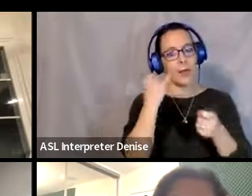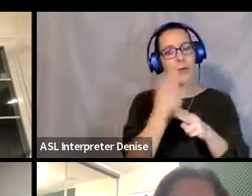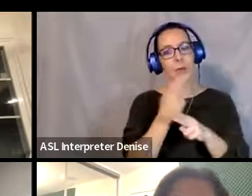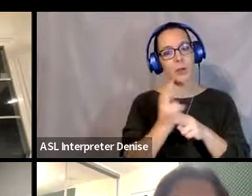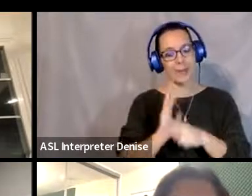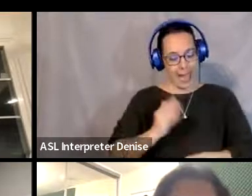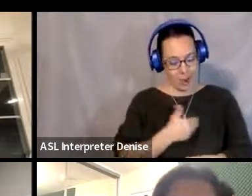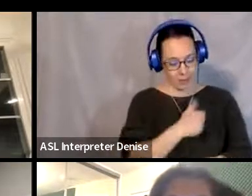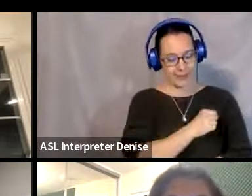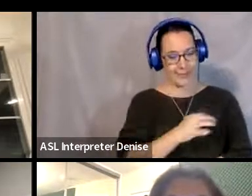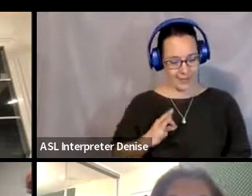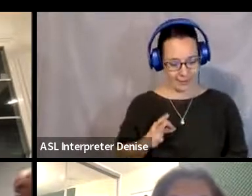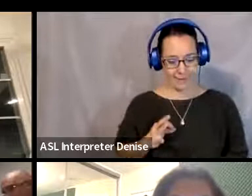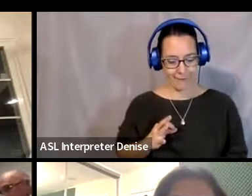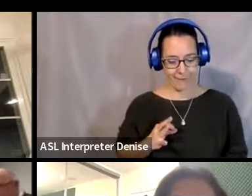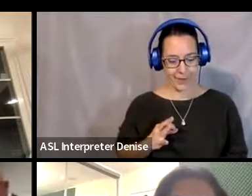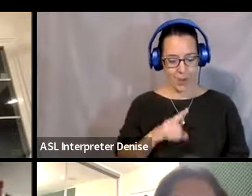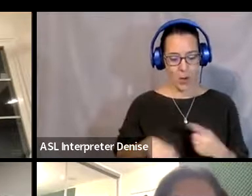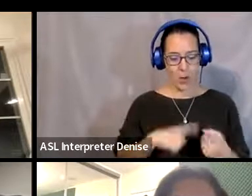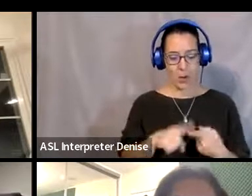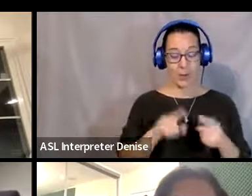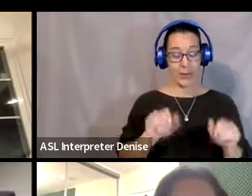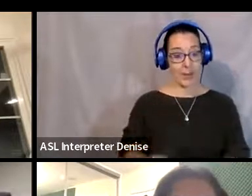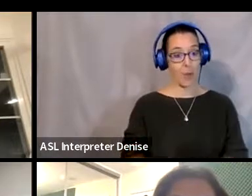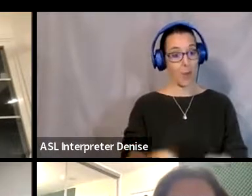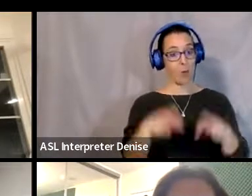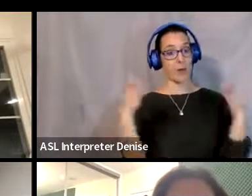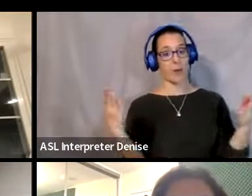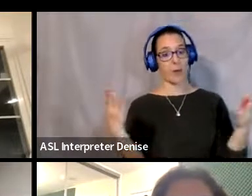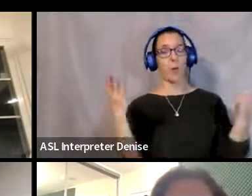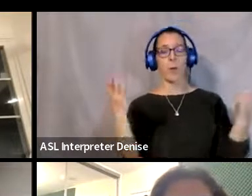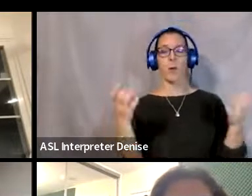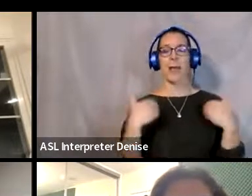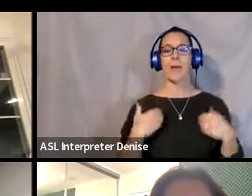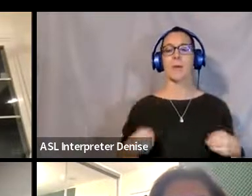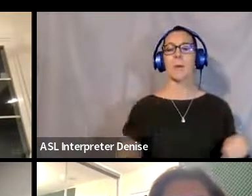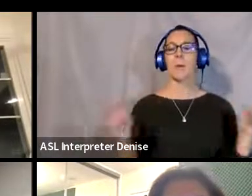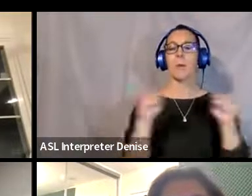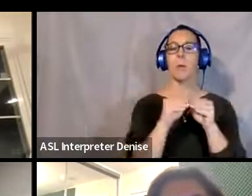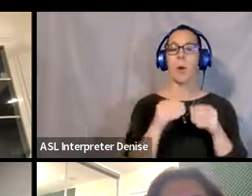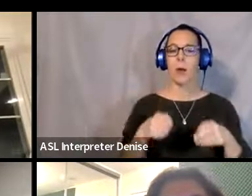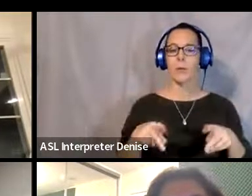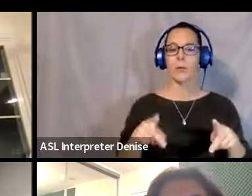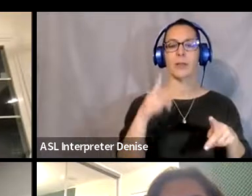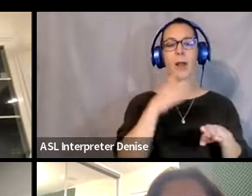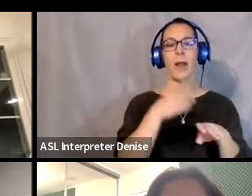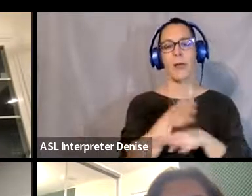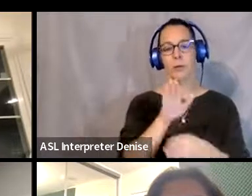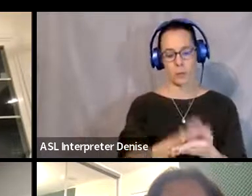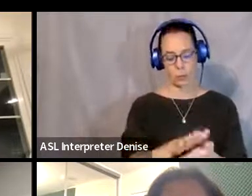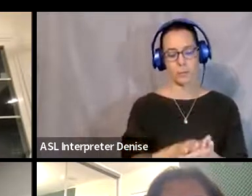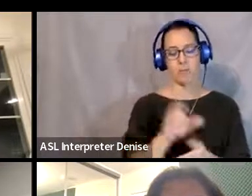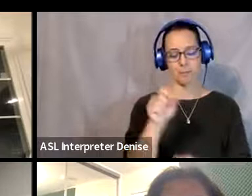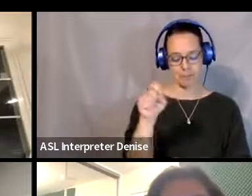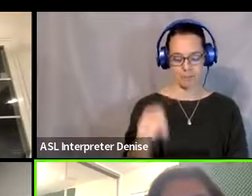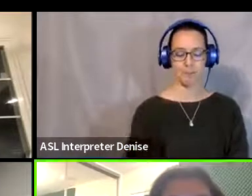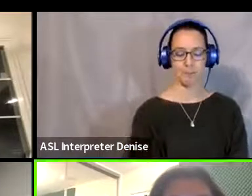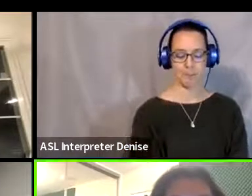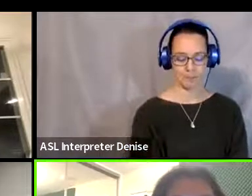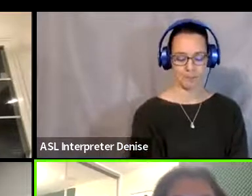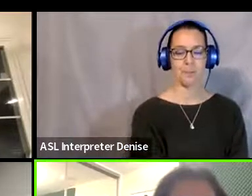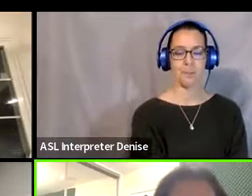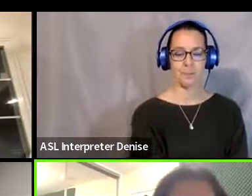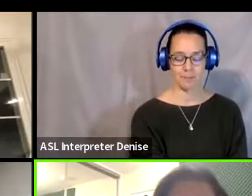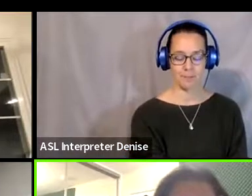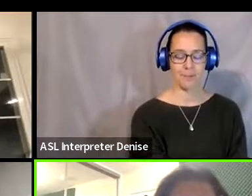as we can open up, we definitely want to bring more opportunities for after school, for sure. Thank you,